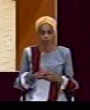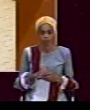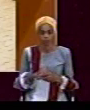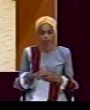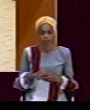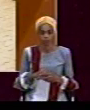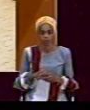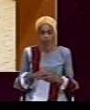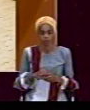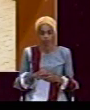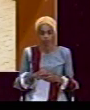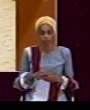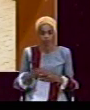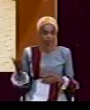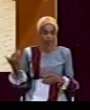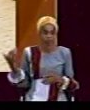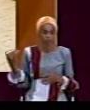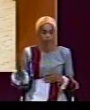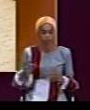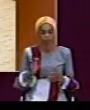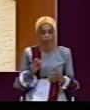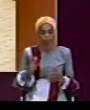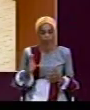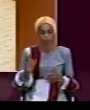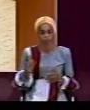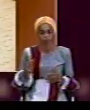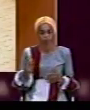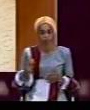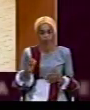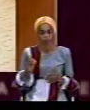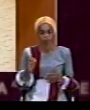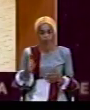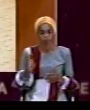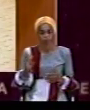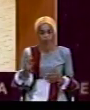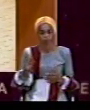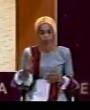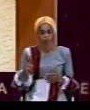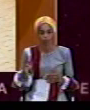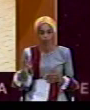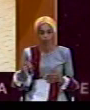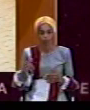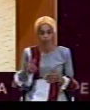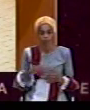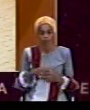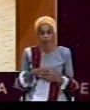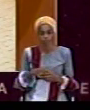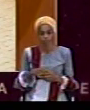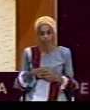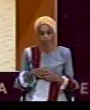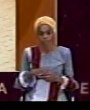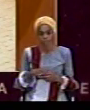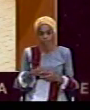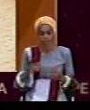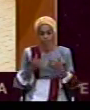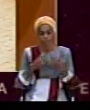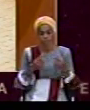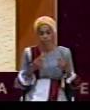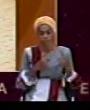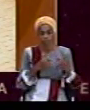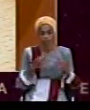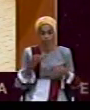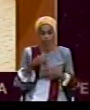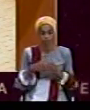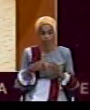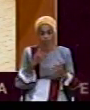name is October, Benjamin Idoni from Auchi region, Edo State. I was having an awesome pain in my body. My name